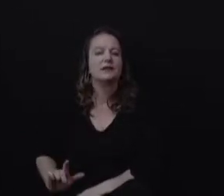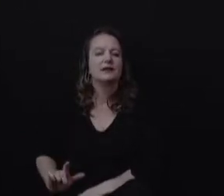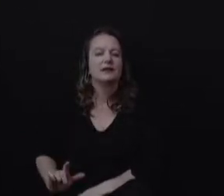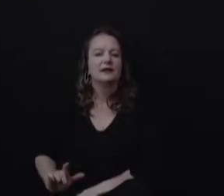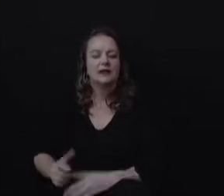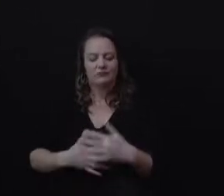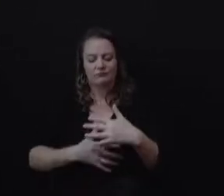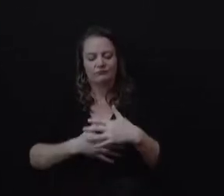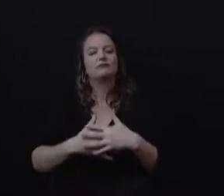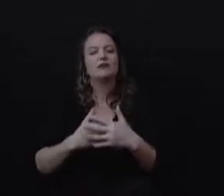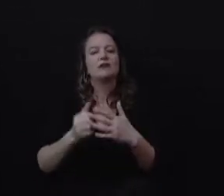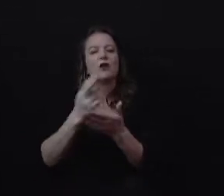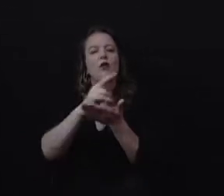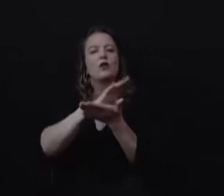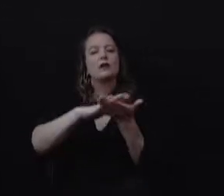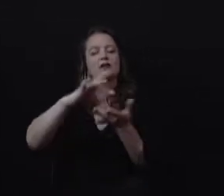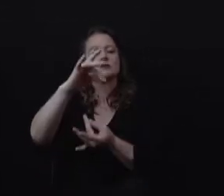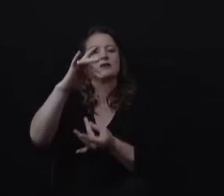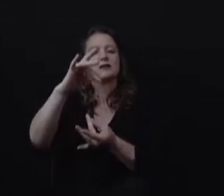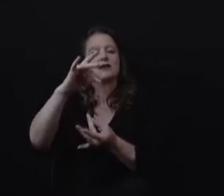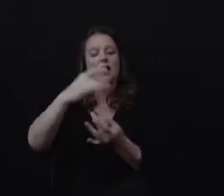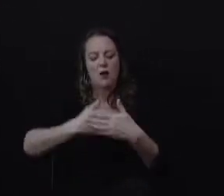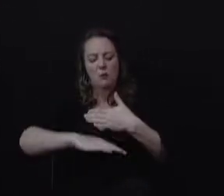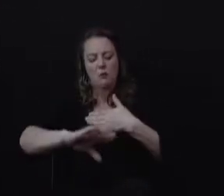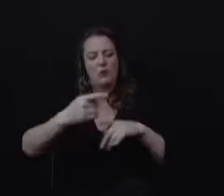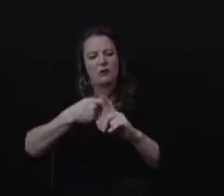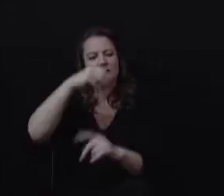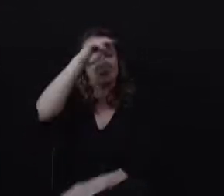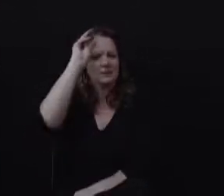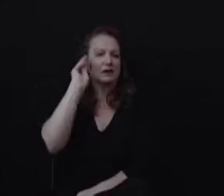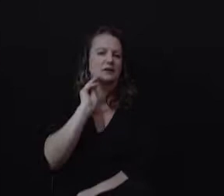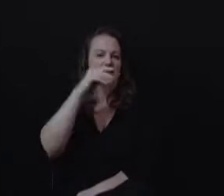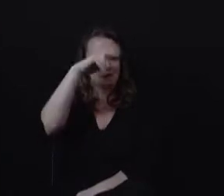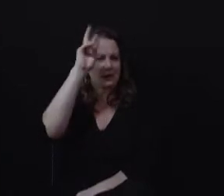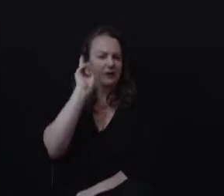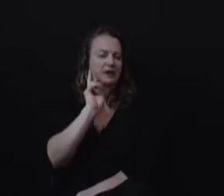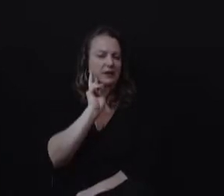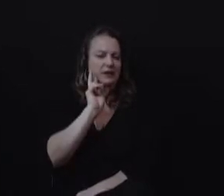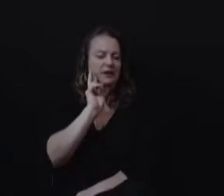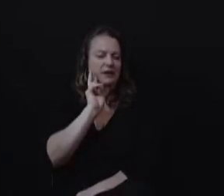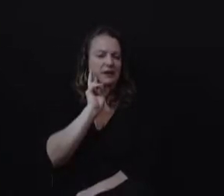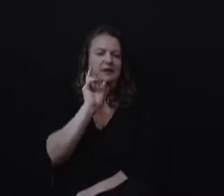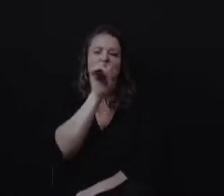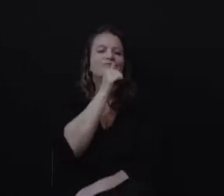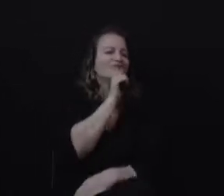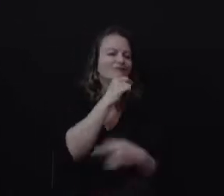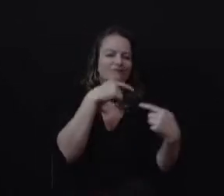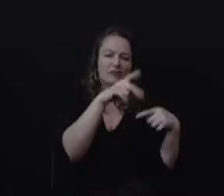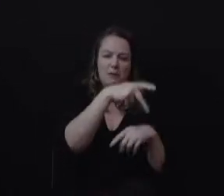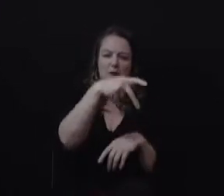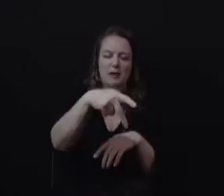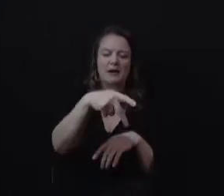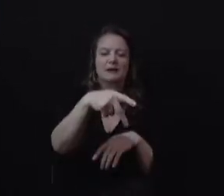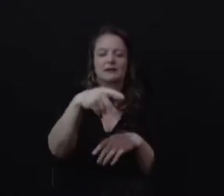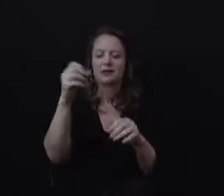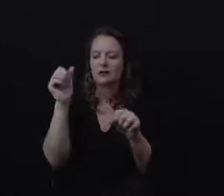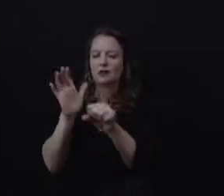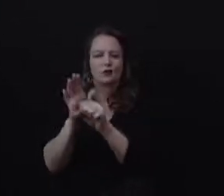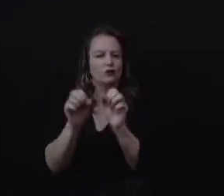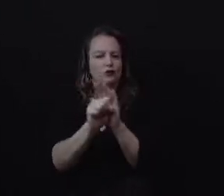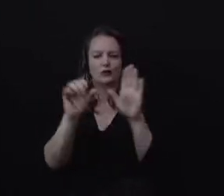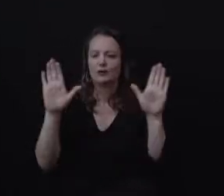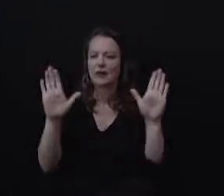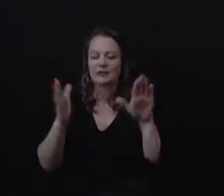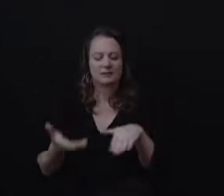conceived by the Holy Spirit, born of the Virgin Mary, suffered under Pontius Pilate, was crucified,